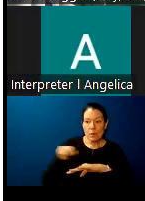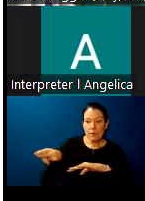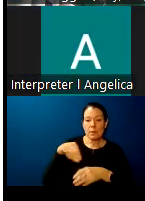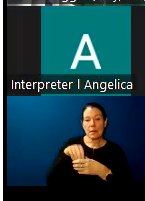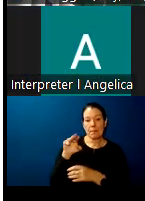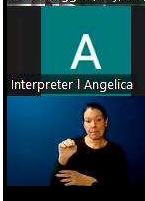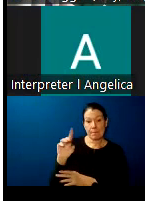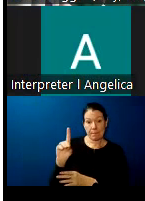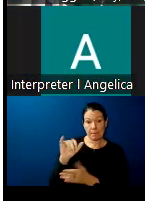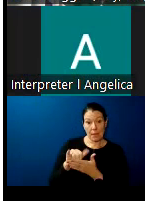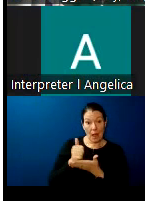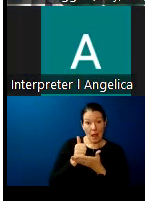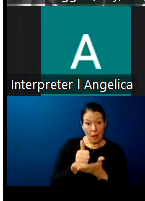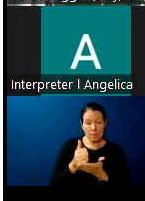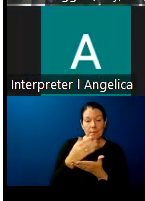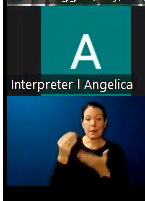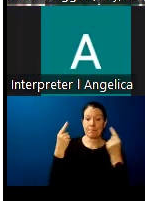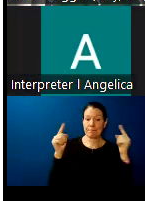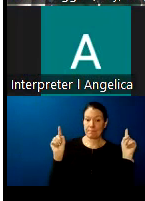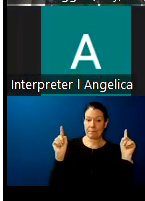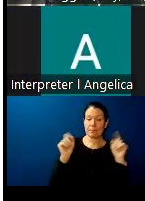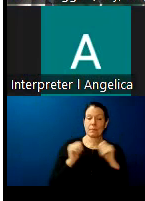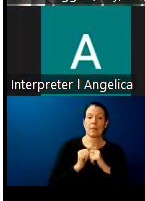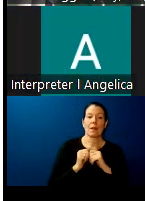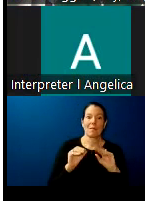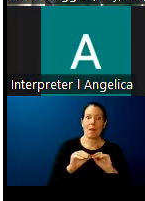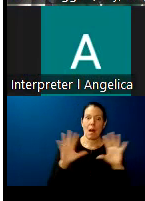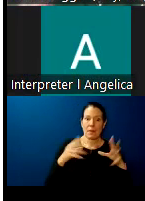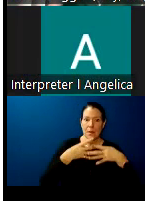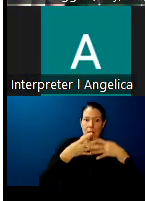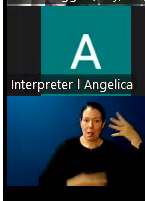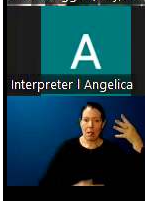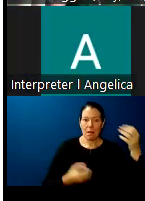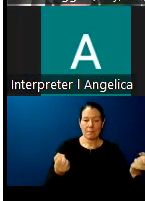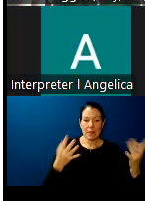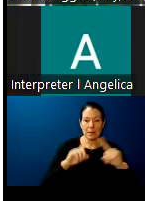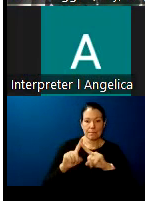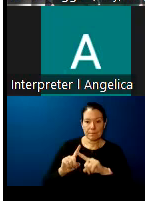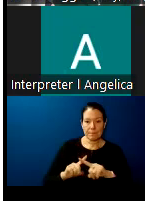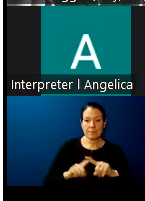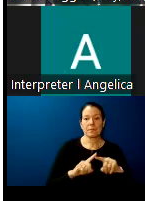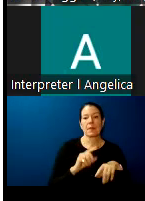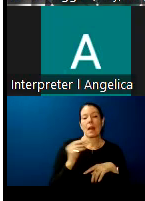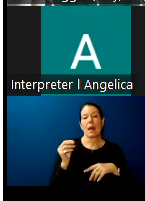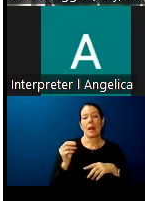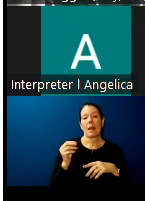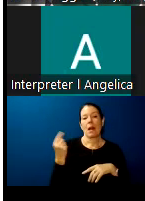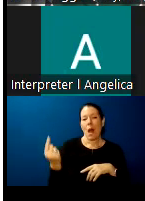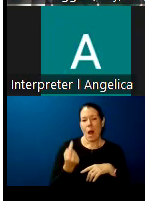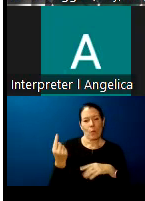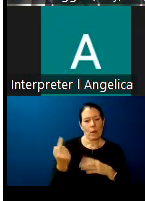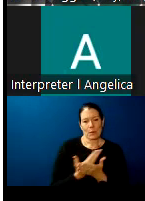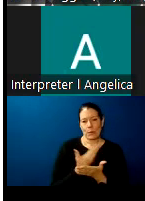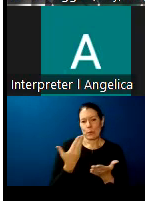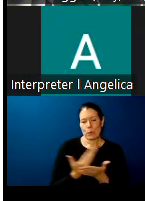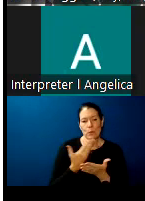were helpful and effective? Obviously, there are a lot of different resources, and there are always new resources